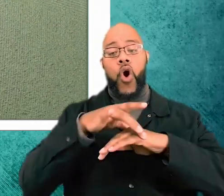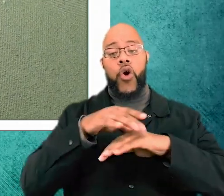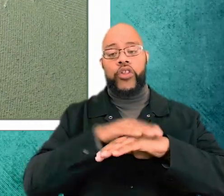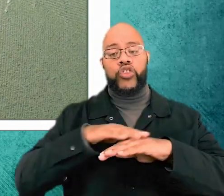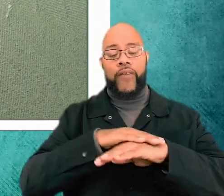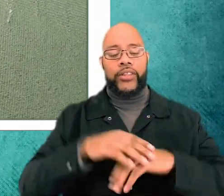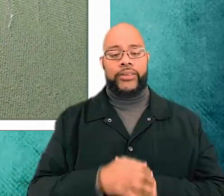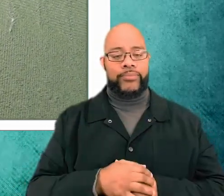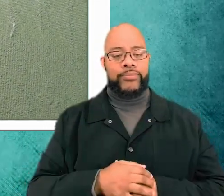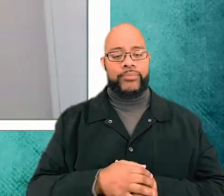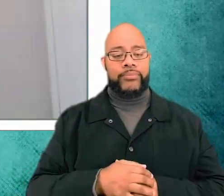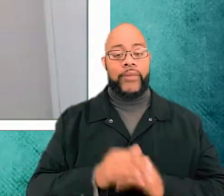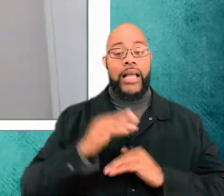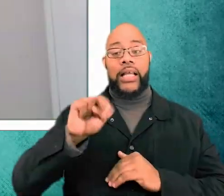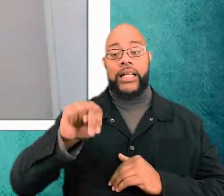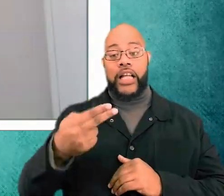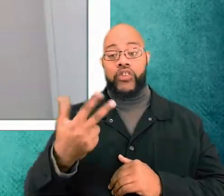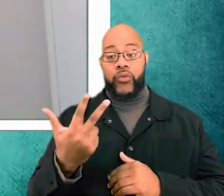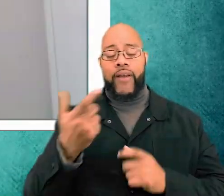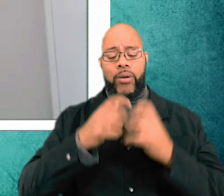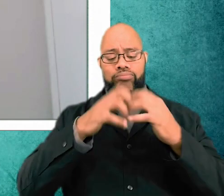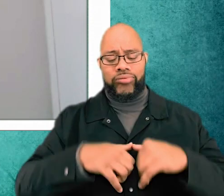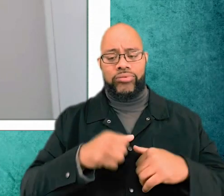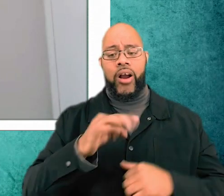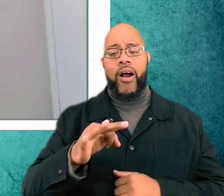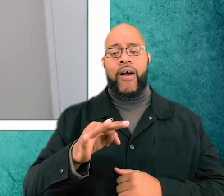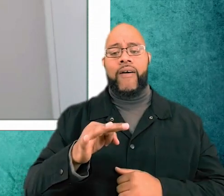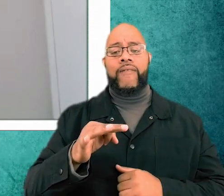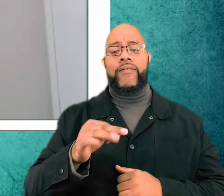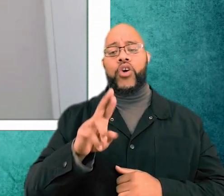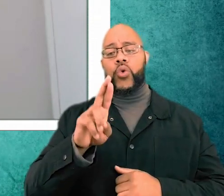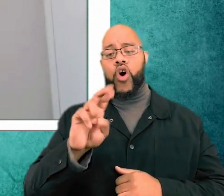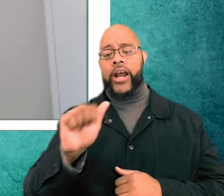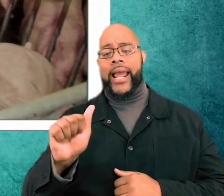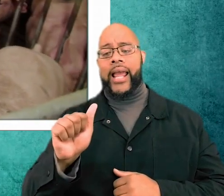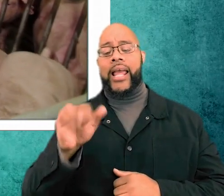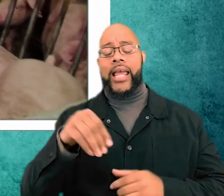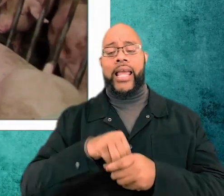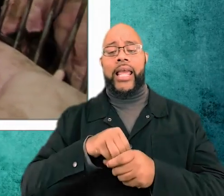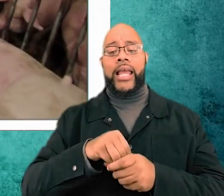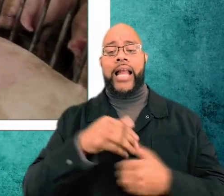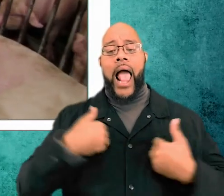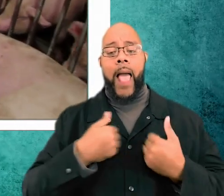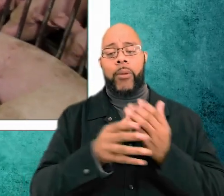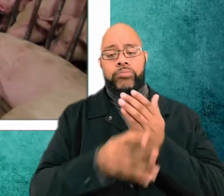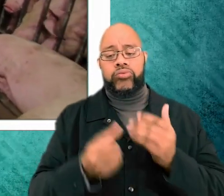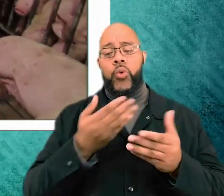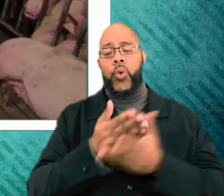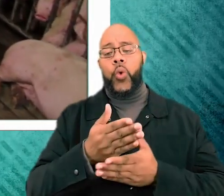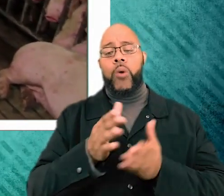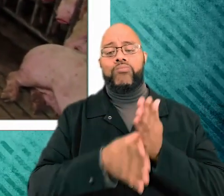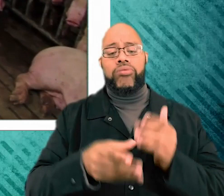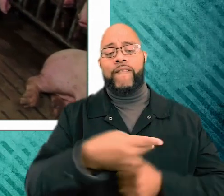surface. Excess ammonia comes from the breakdown and volatilization of urea in the manure of farm animals and also from